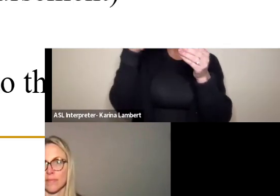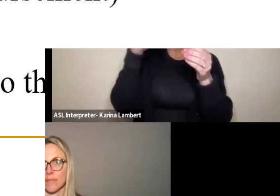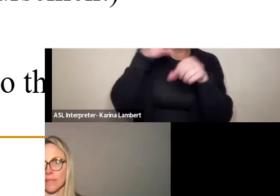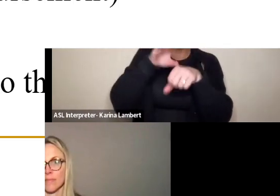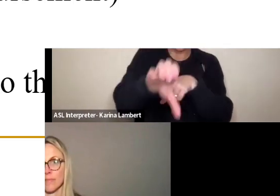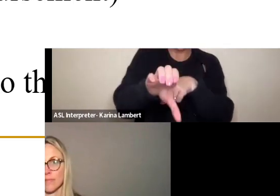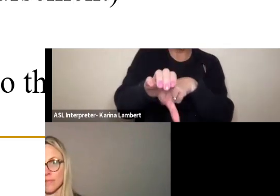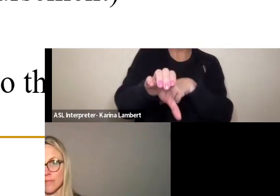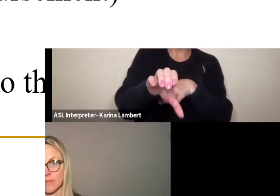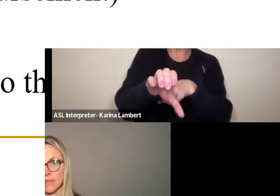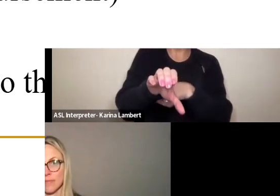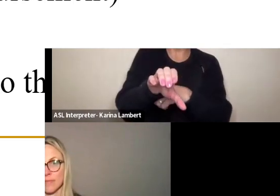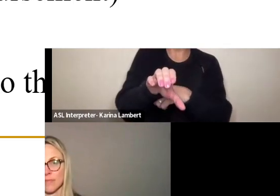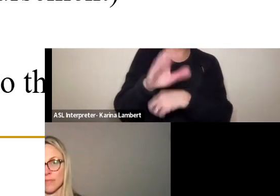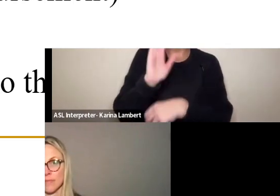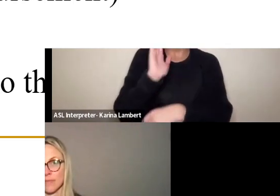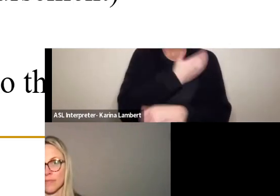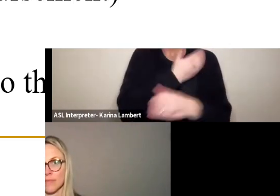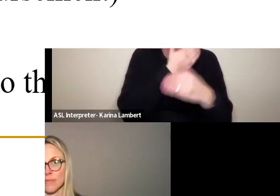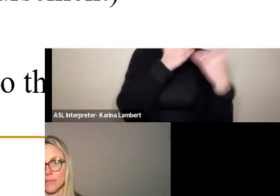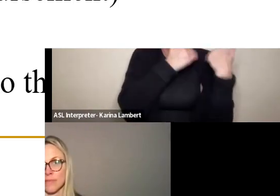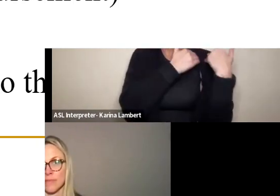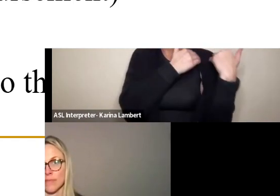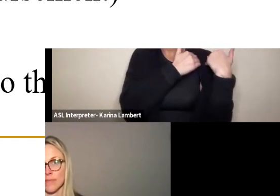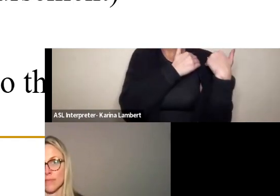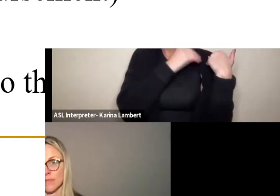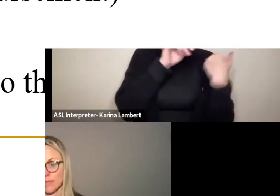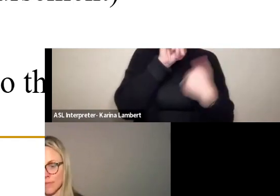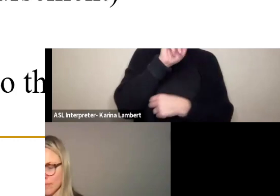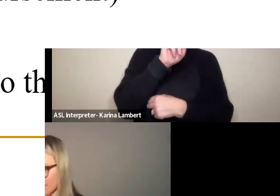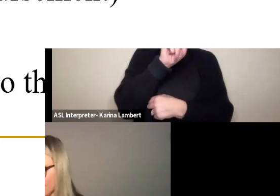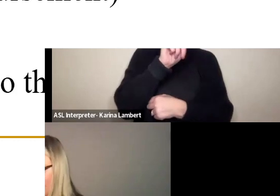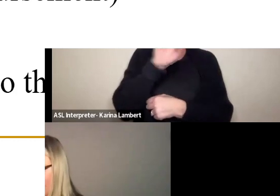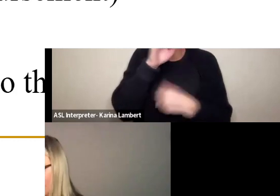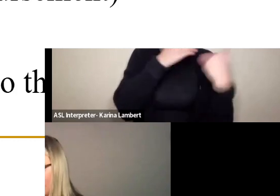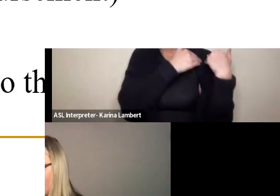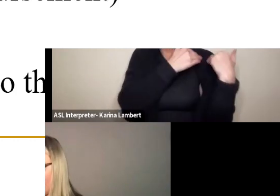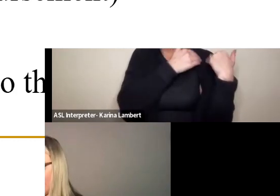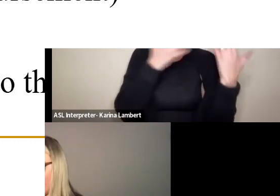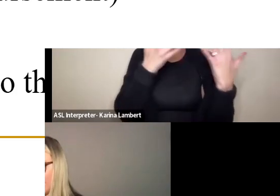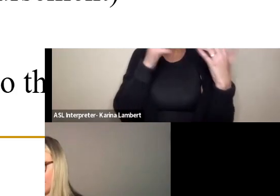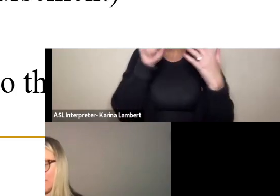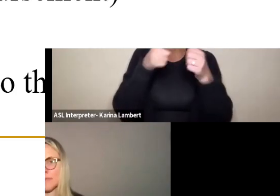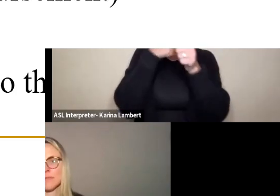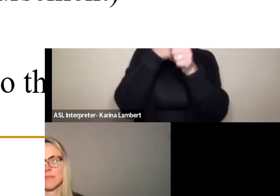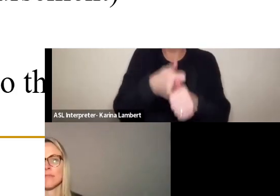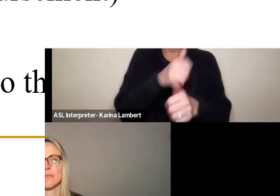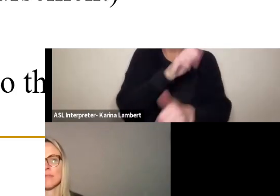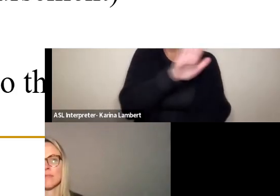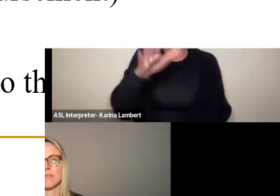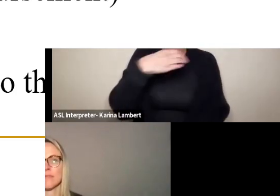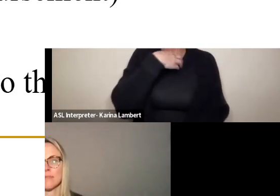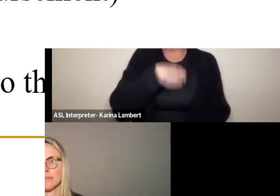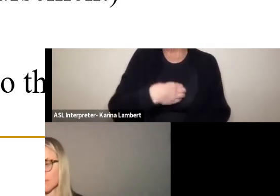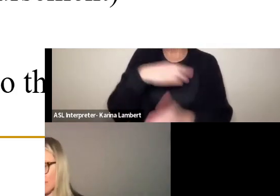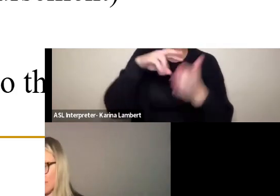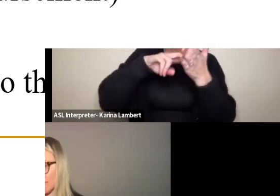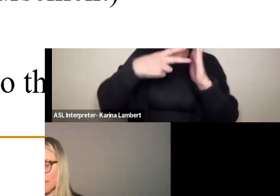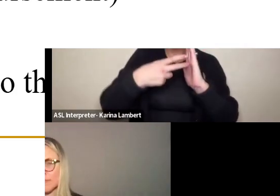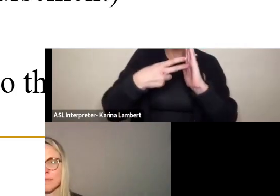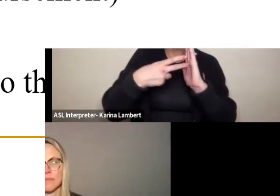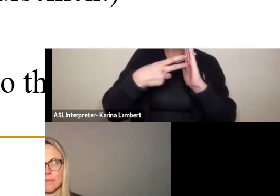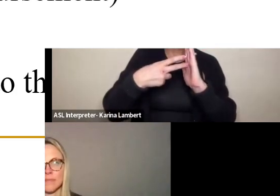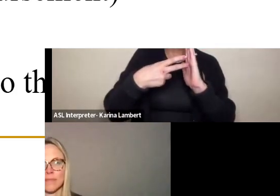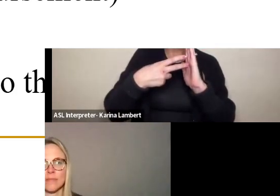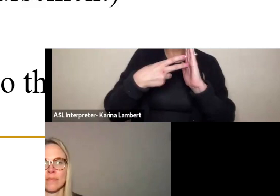trustee is to make sure that not only are we following your wishes and intent, but we are